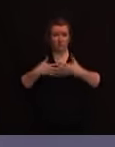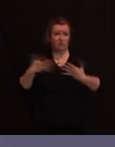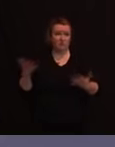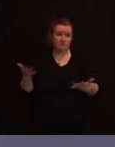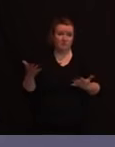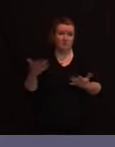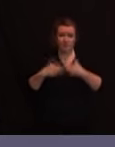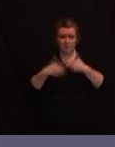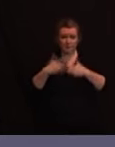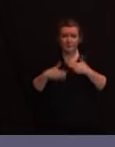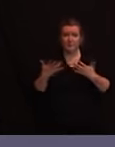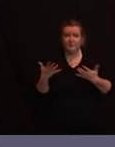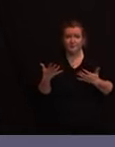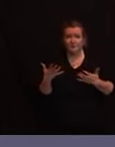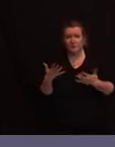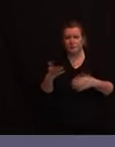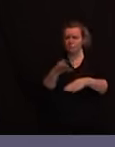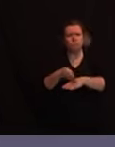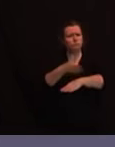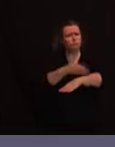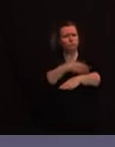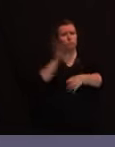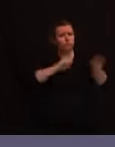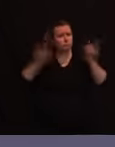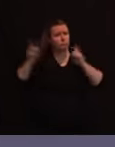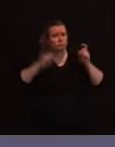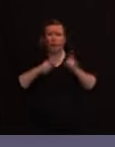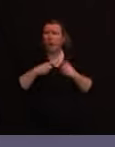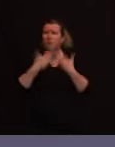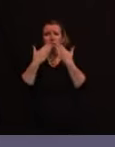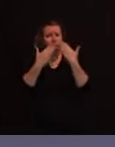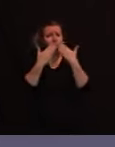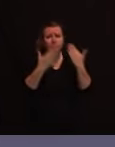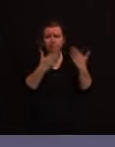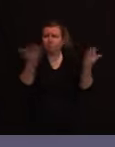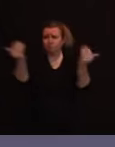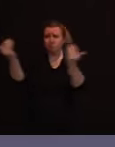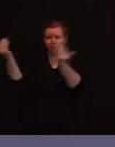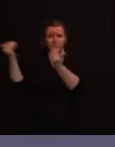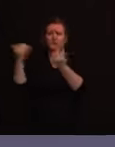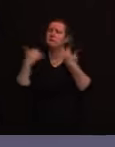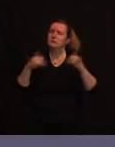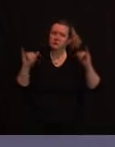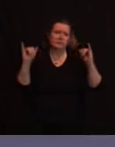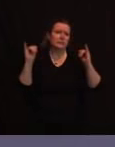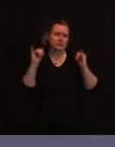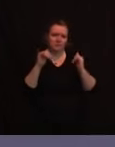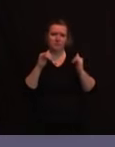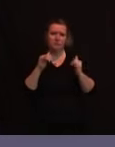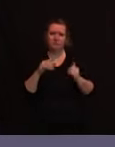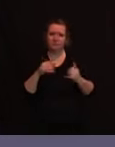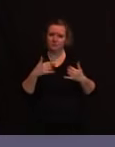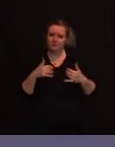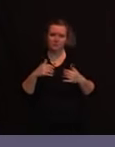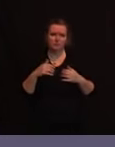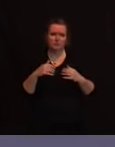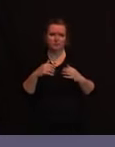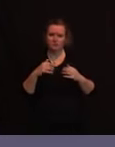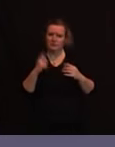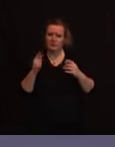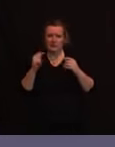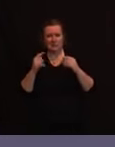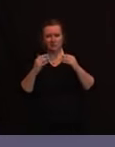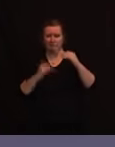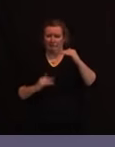who are working tirelessly to make that progress, but we're not remotely home yet, and we have to continue to